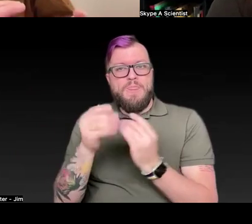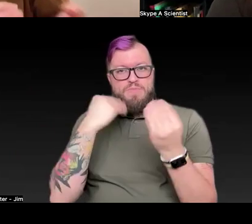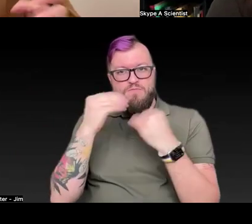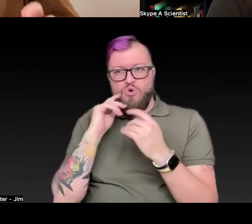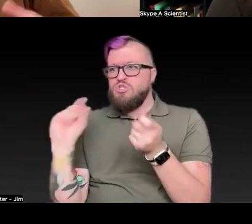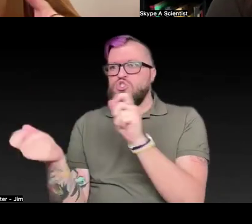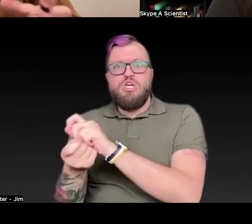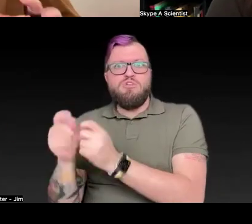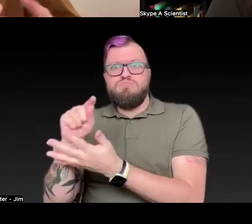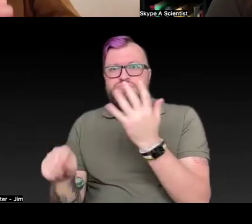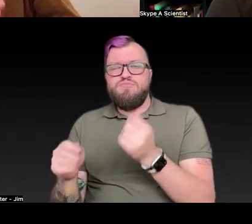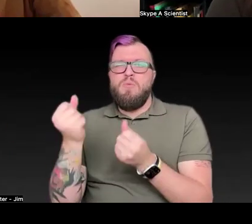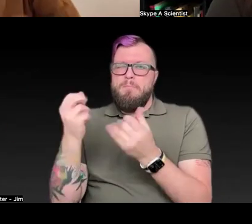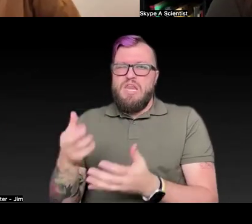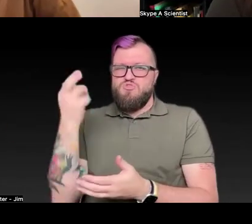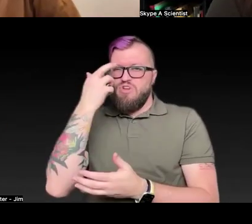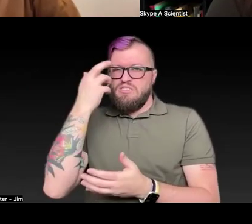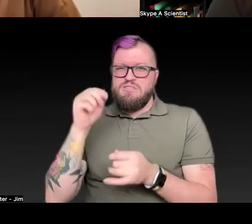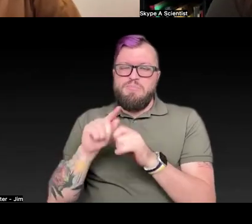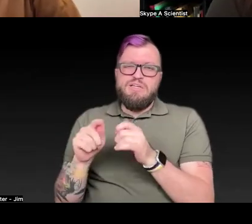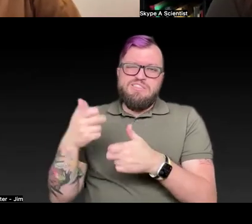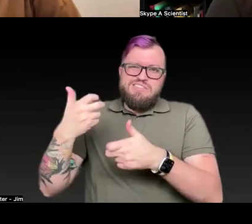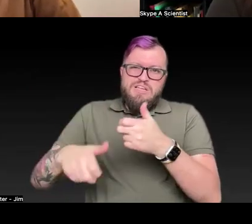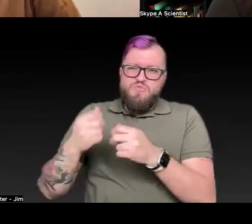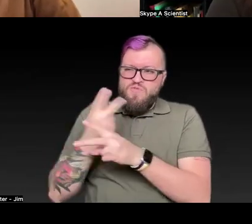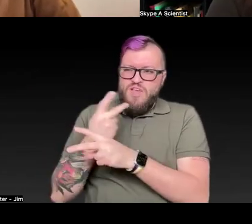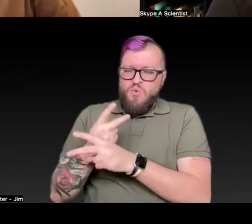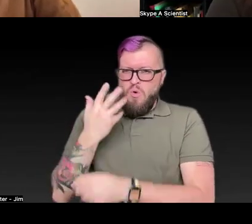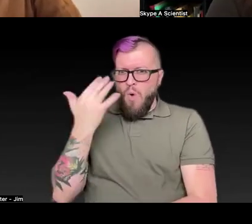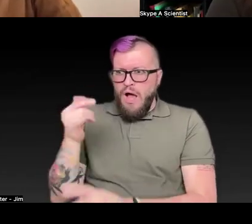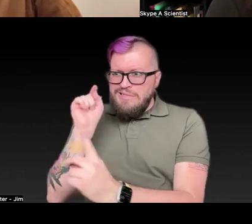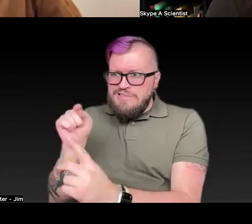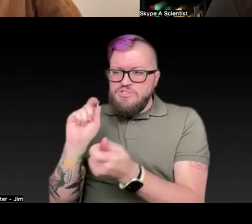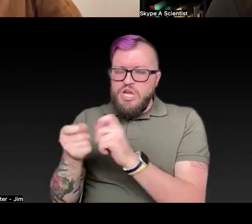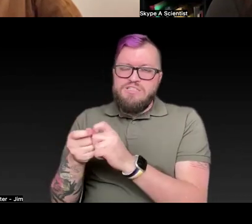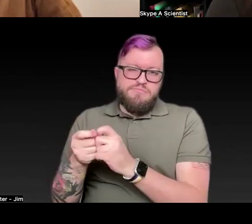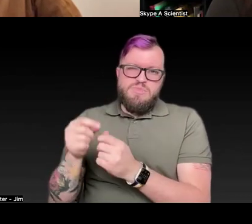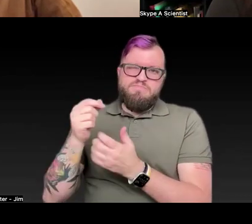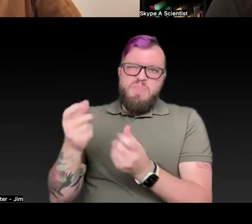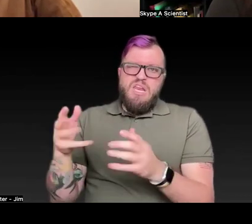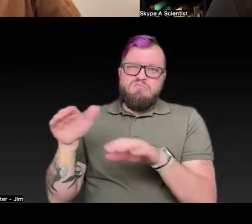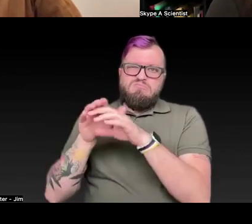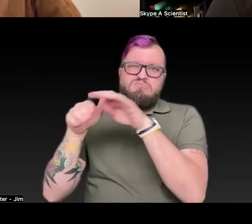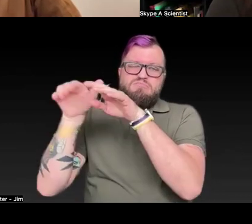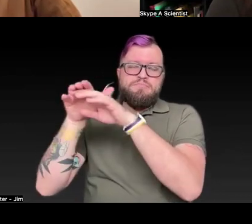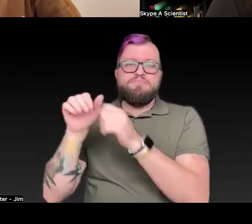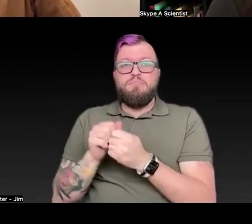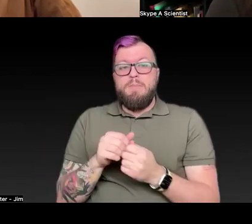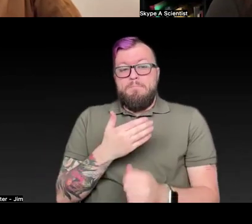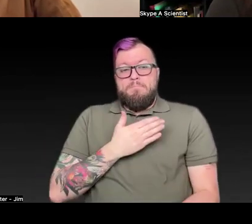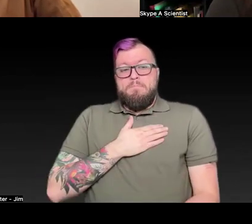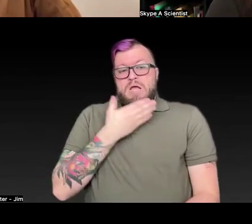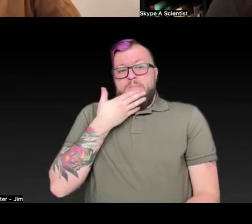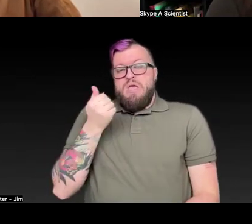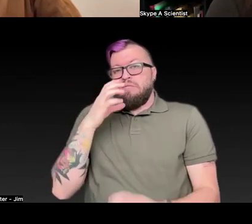of reasons, and it's really hard to figure out what's going on. But to the best of my sort of